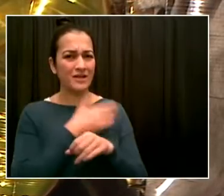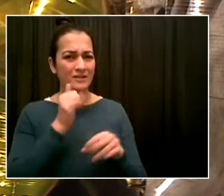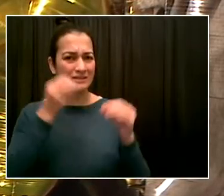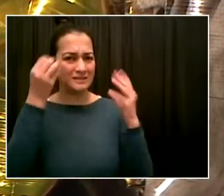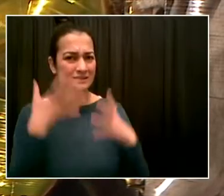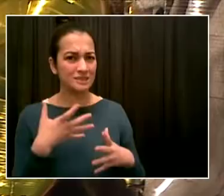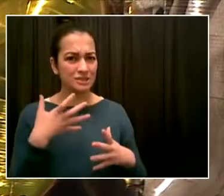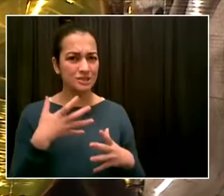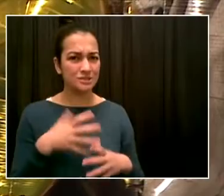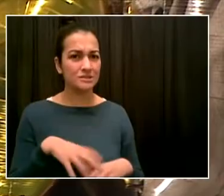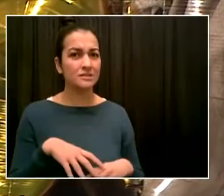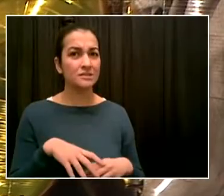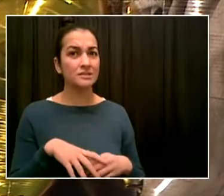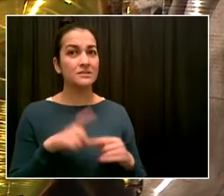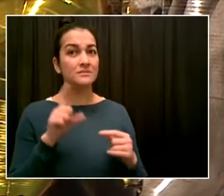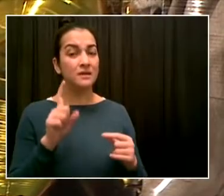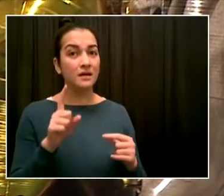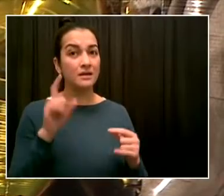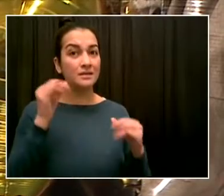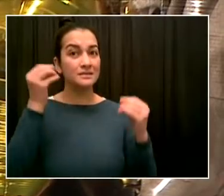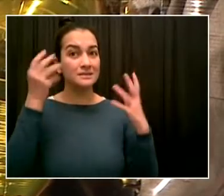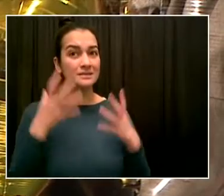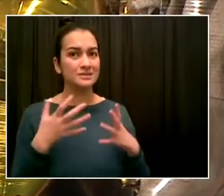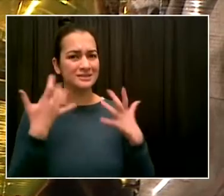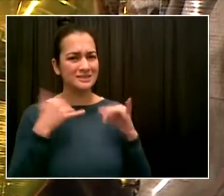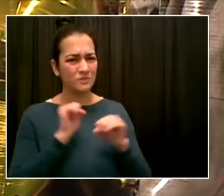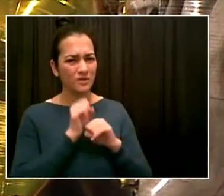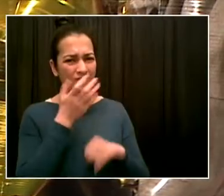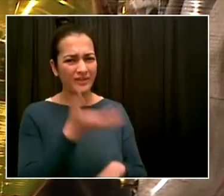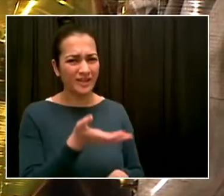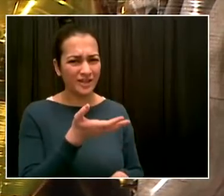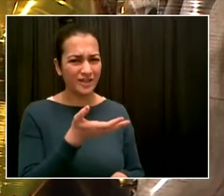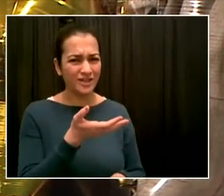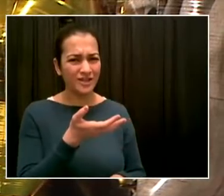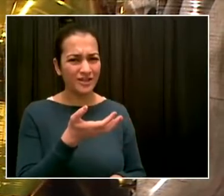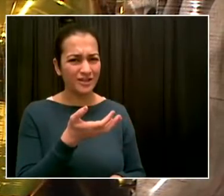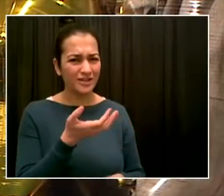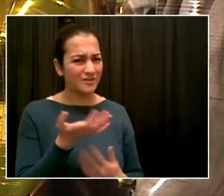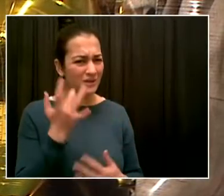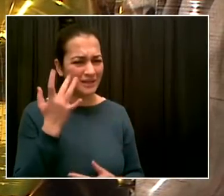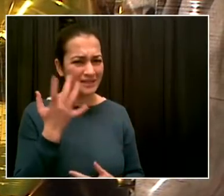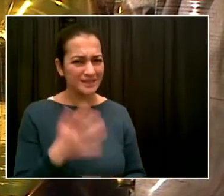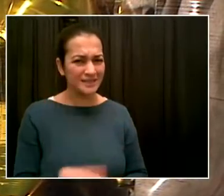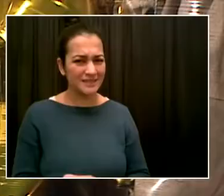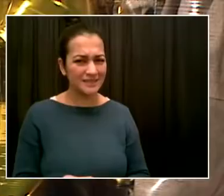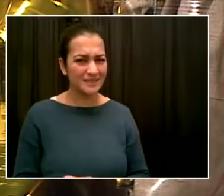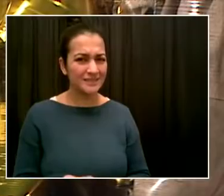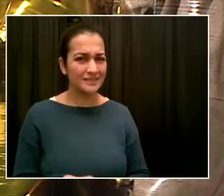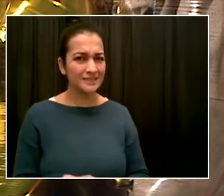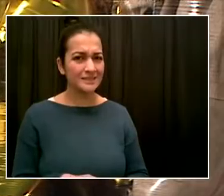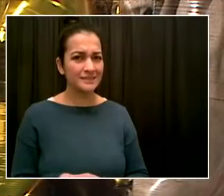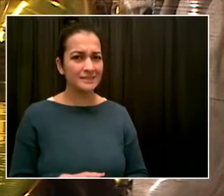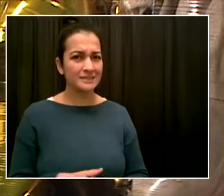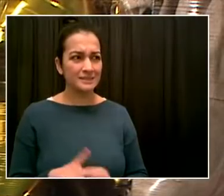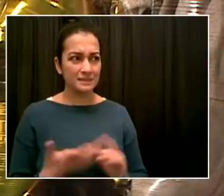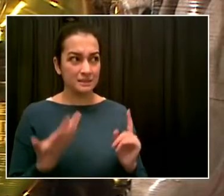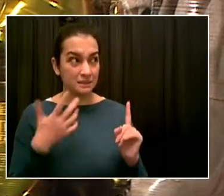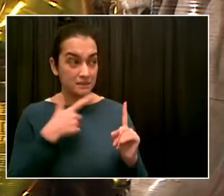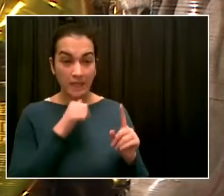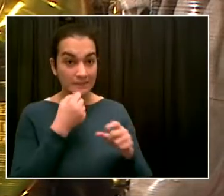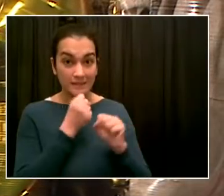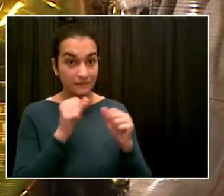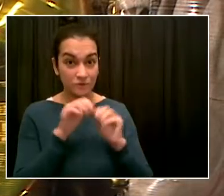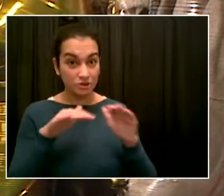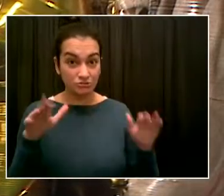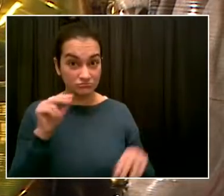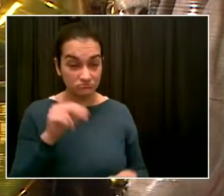some higher level reform when it comes to this type of thing, it's understandable that a victim of this type of